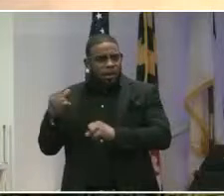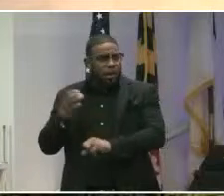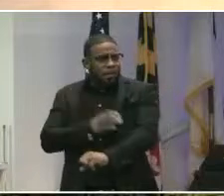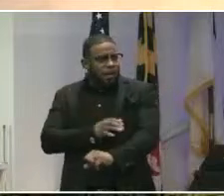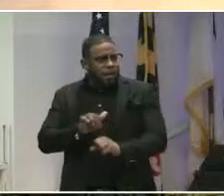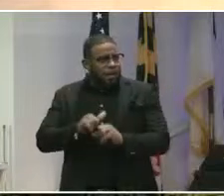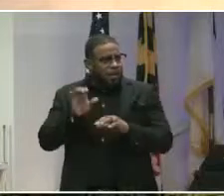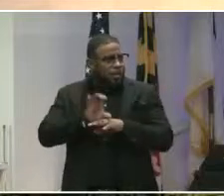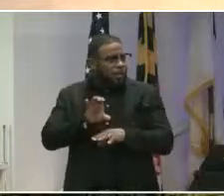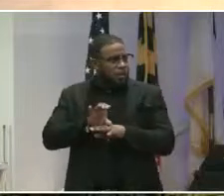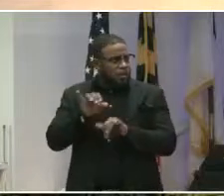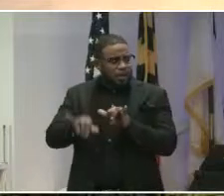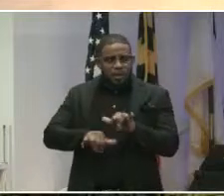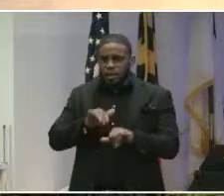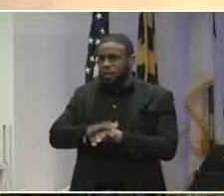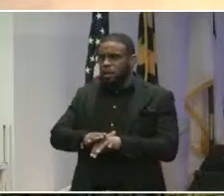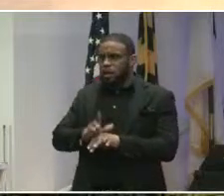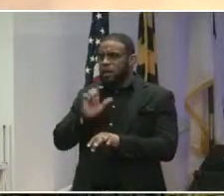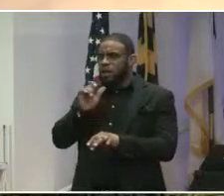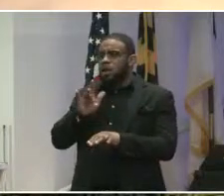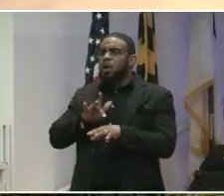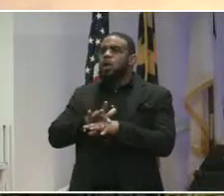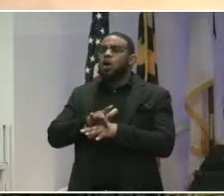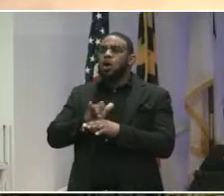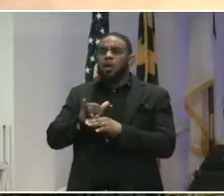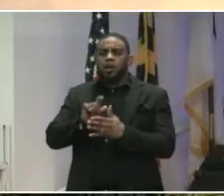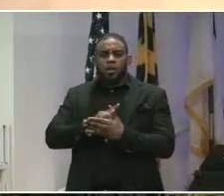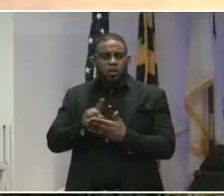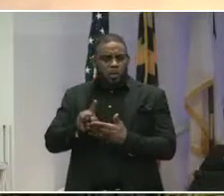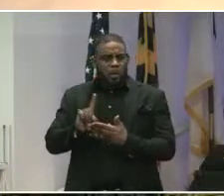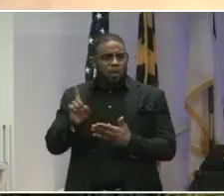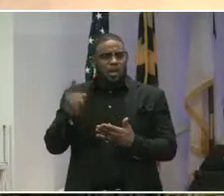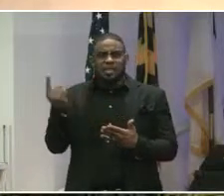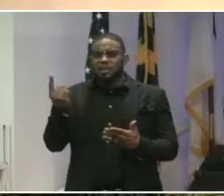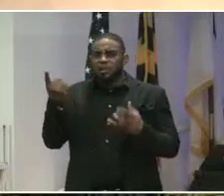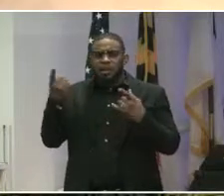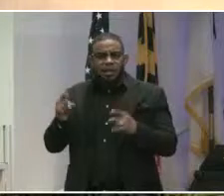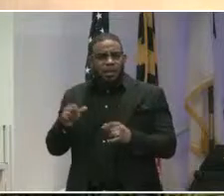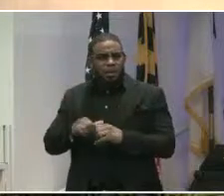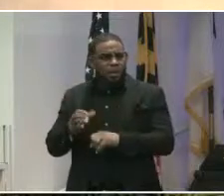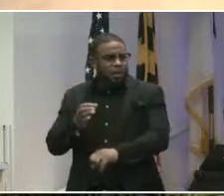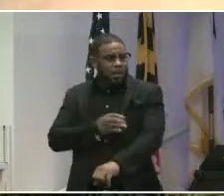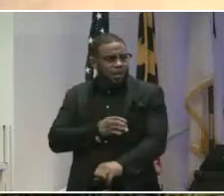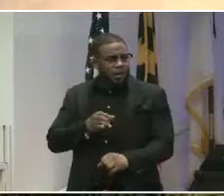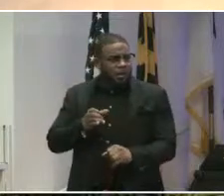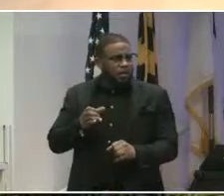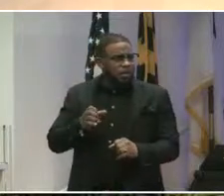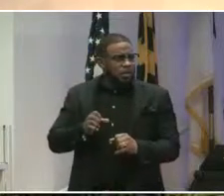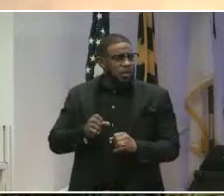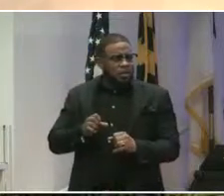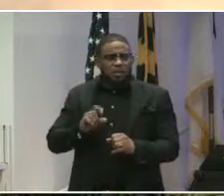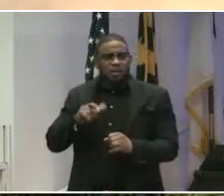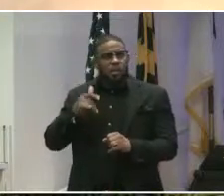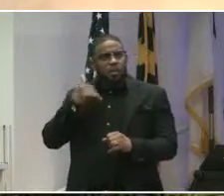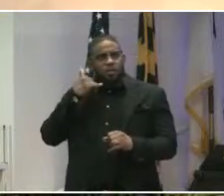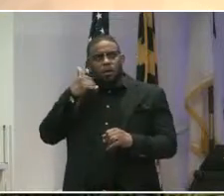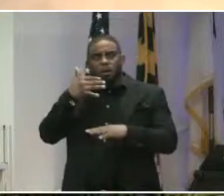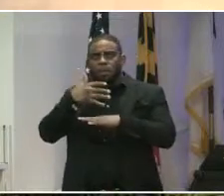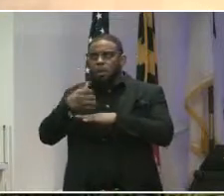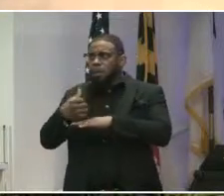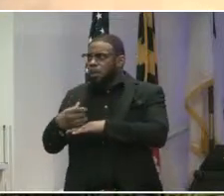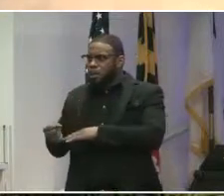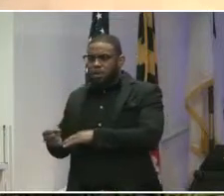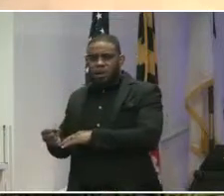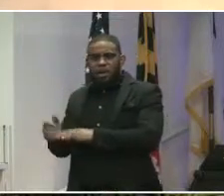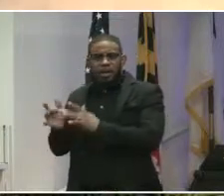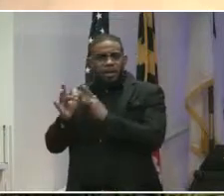power at this church stayed on. There was earlier this week where something happened and this power surged. It took the phones out. It took